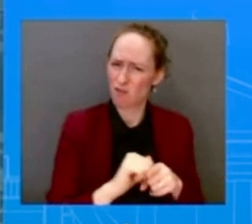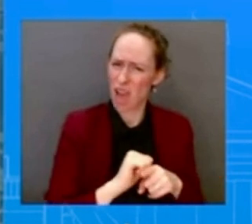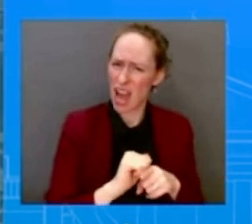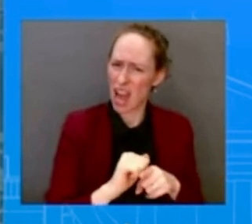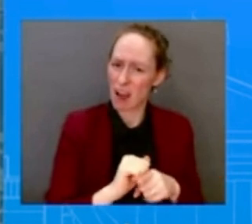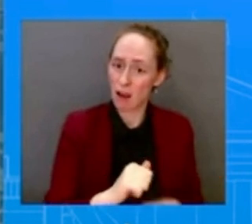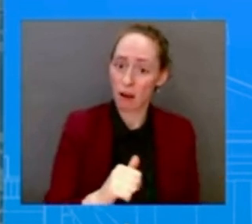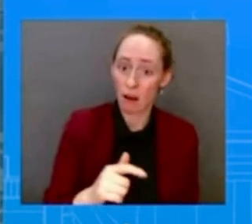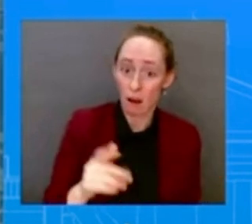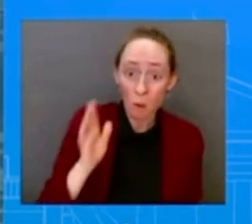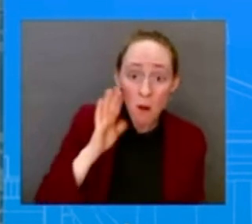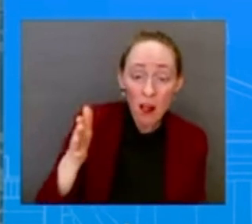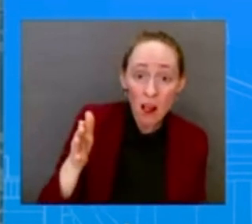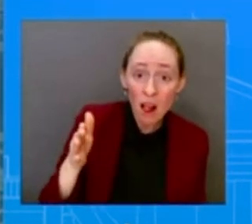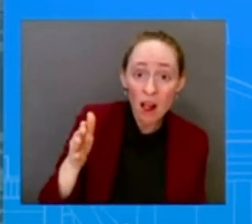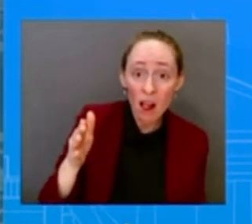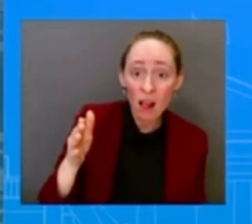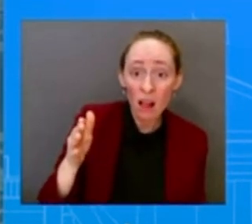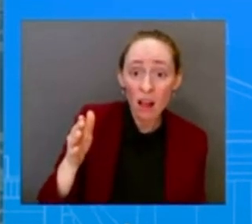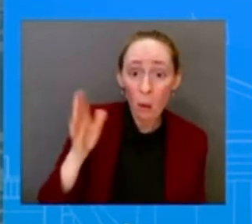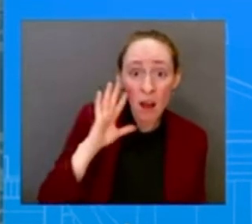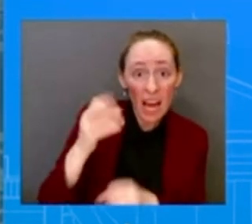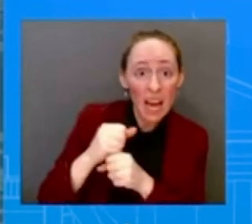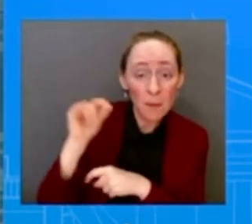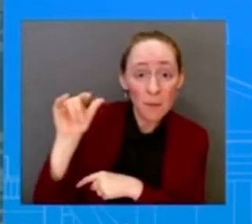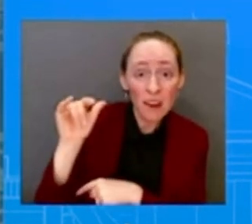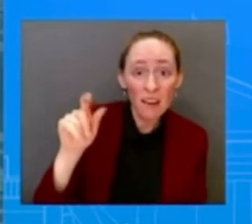that may be willing to provide aircraft.